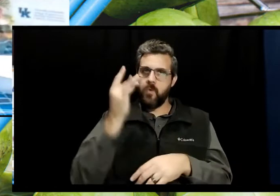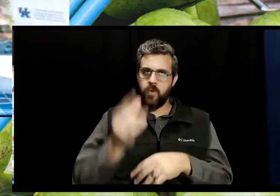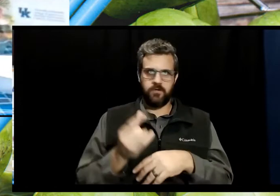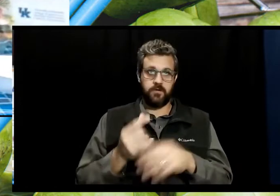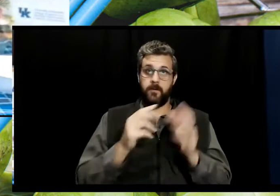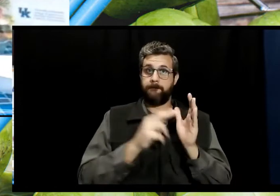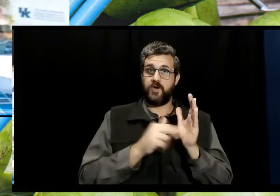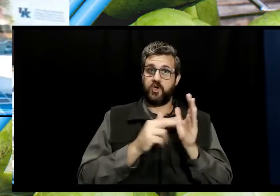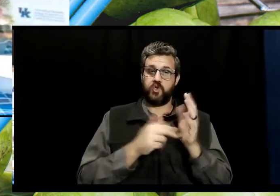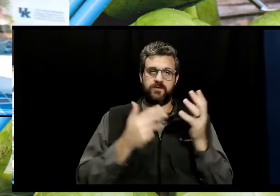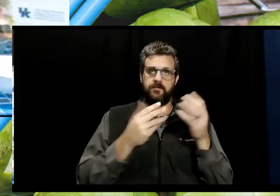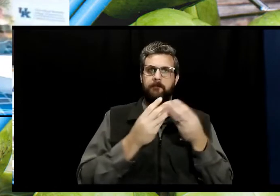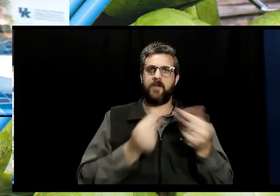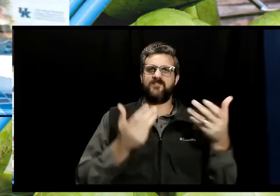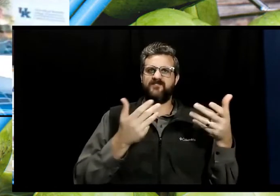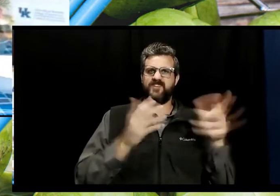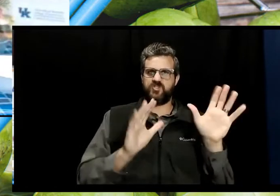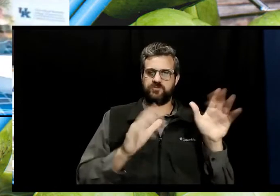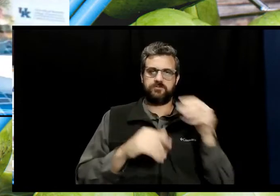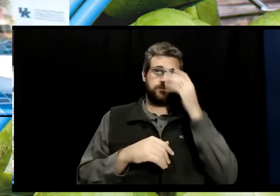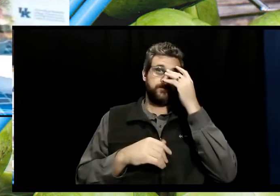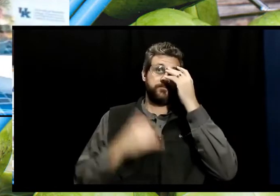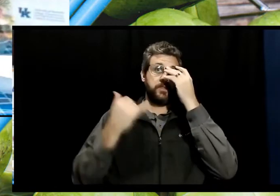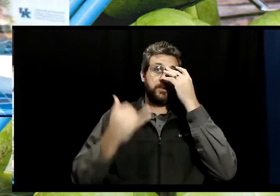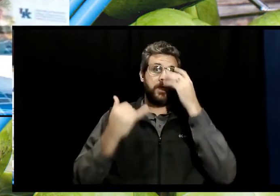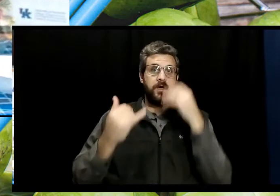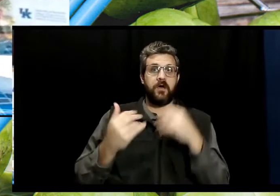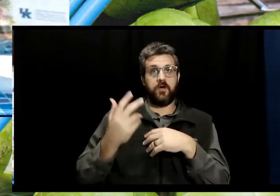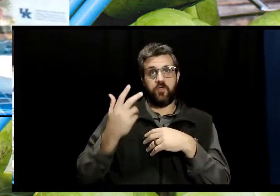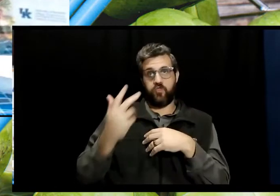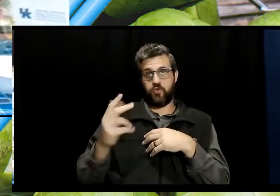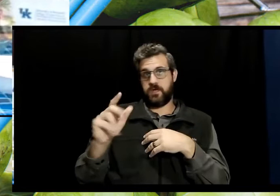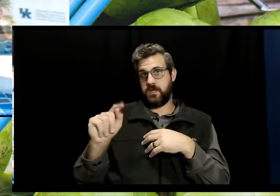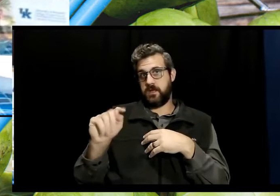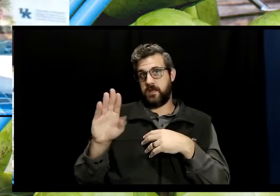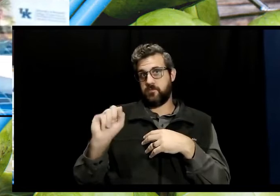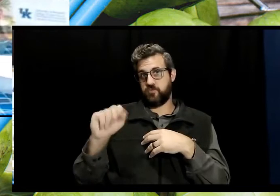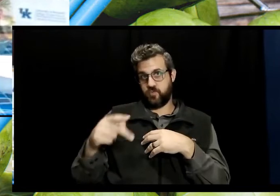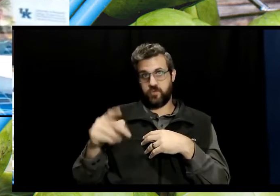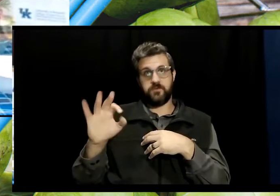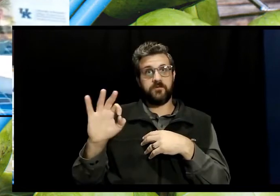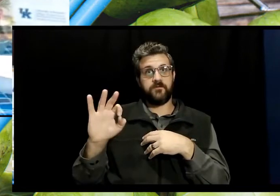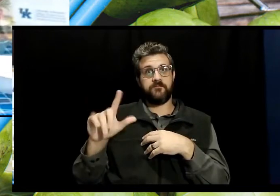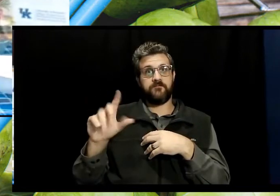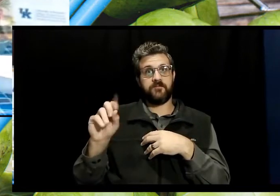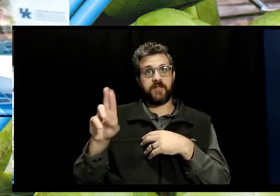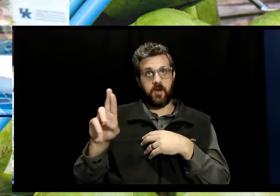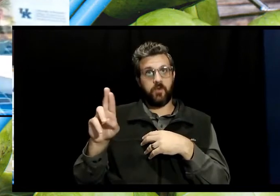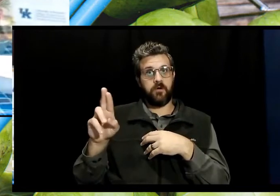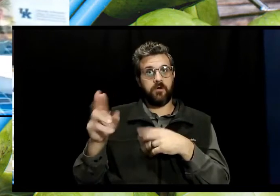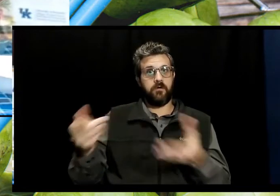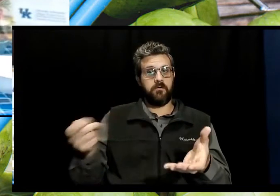butter is melted. I'm going to go on and add my 3 tablespoons of flour. And you just want